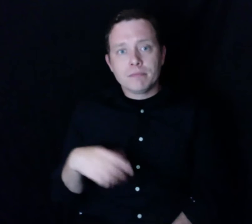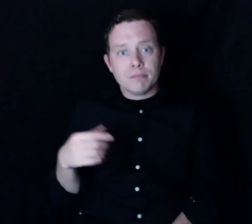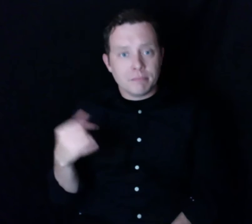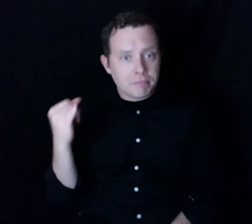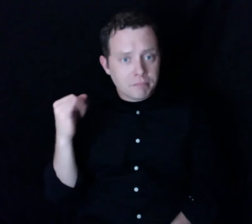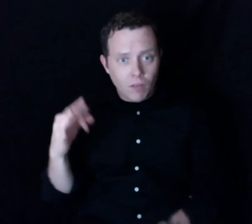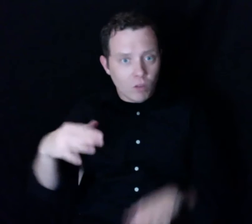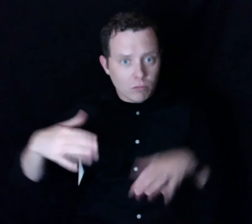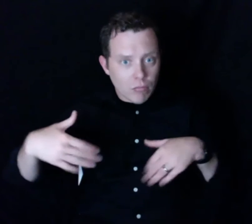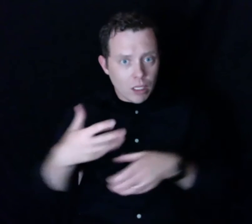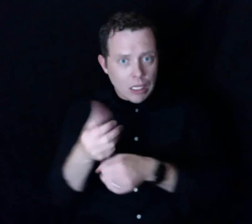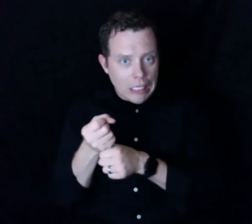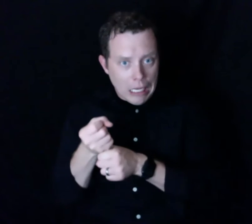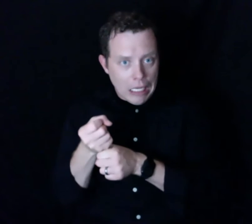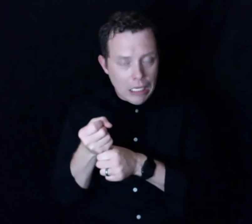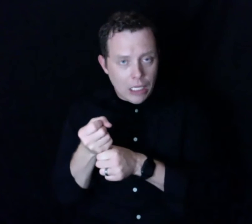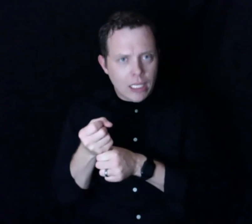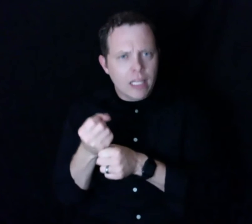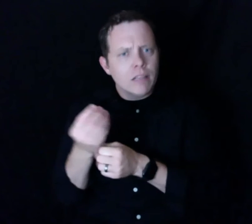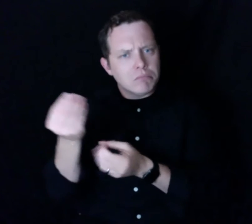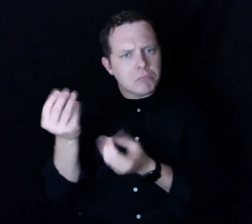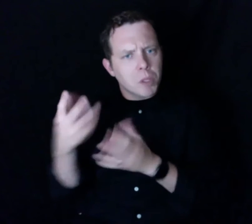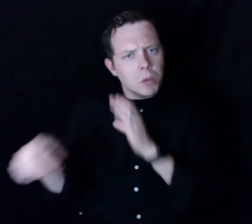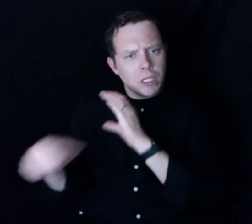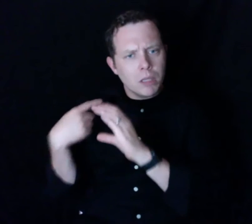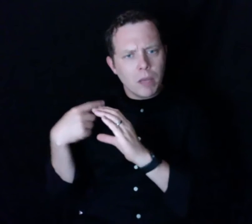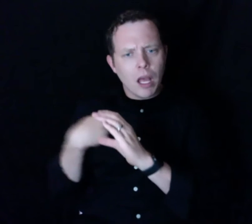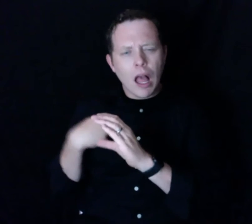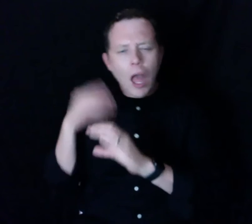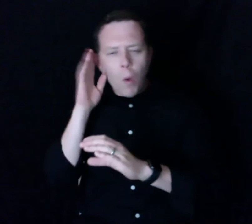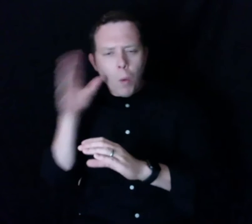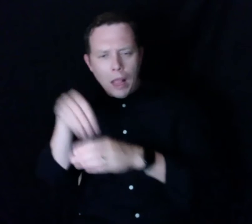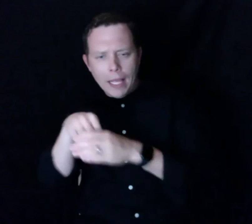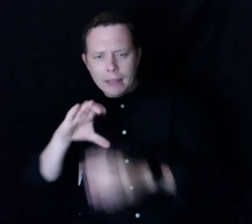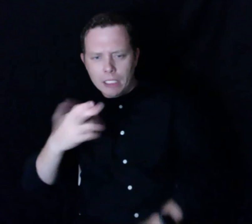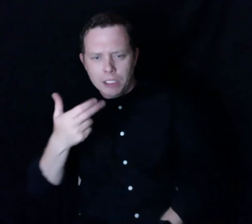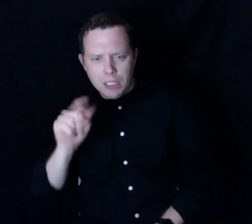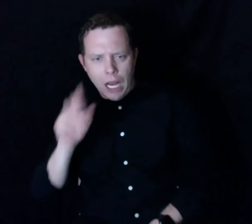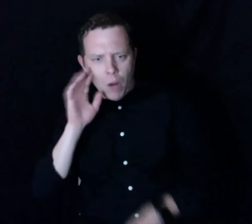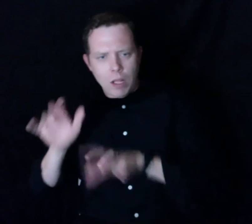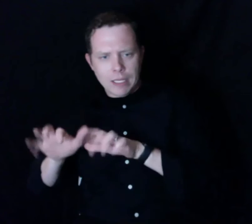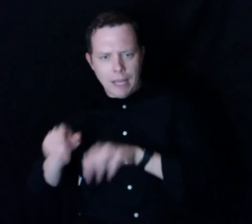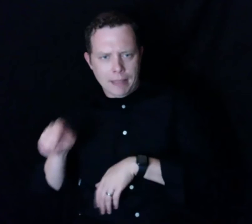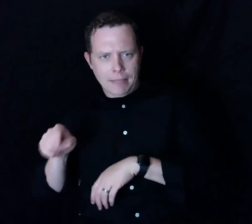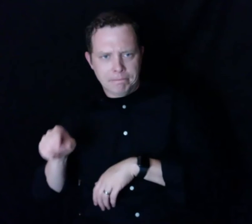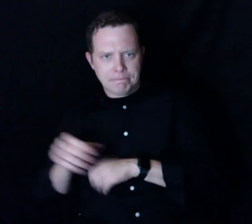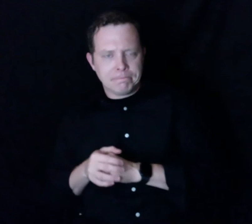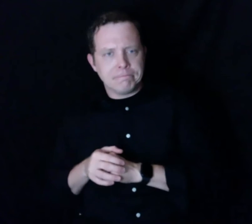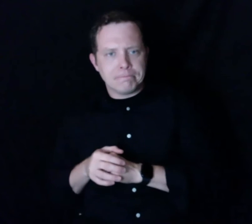yours yet, again, you can email me, and I'm going to type my email into the chat.